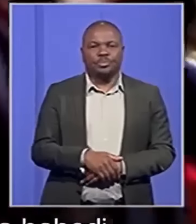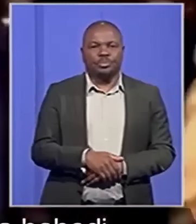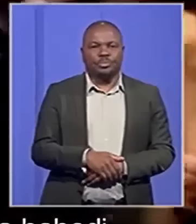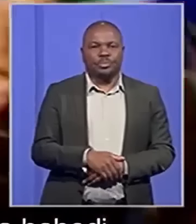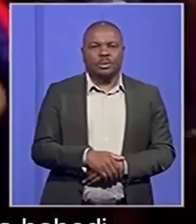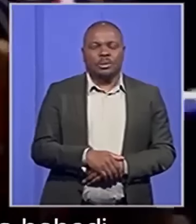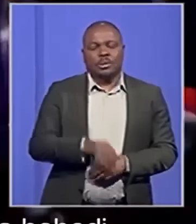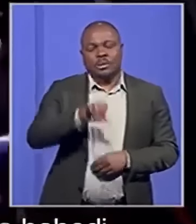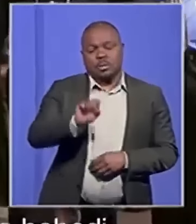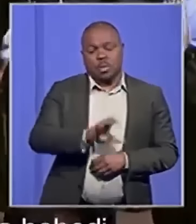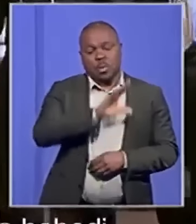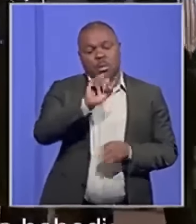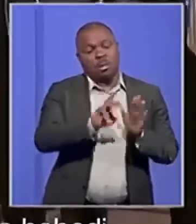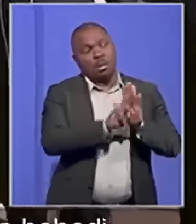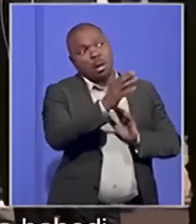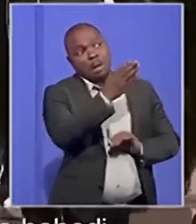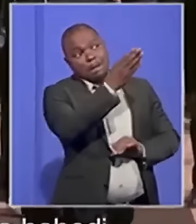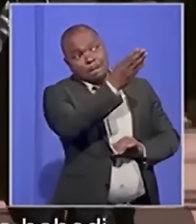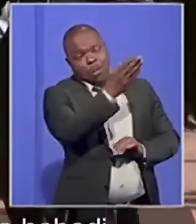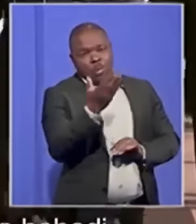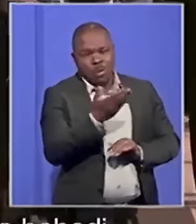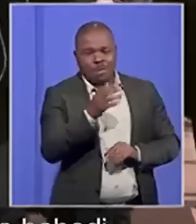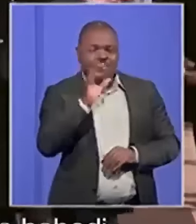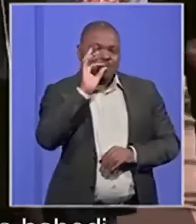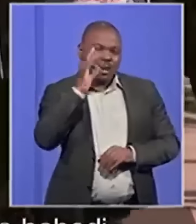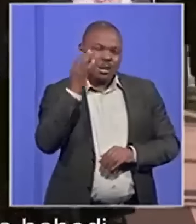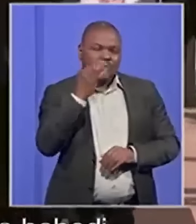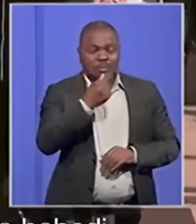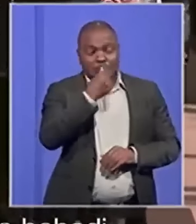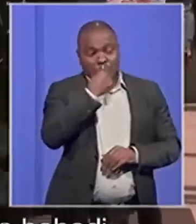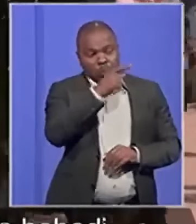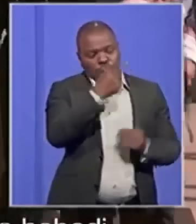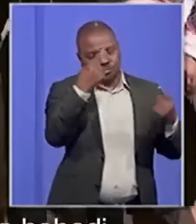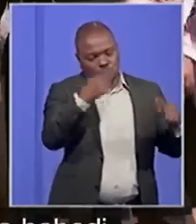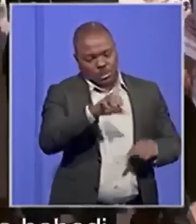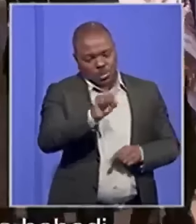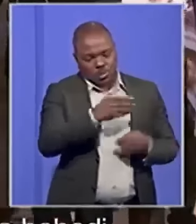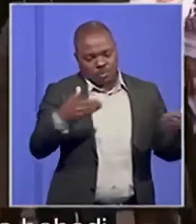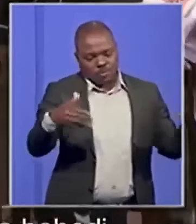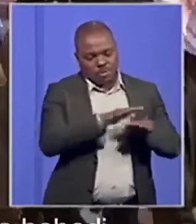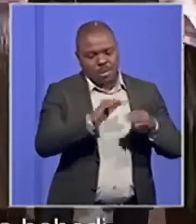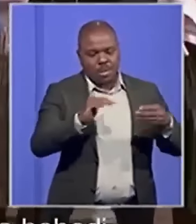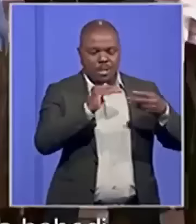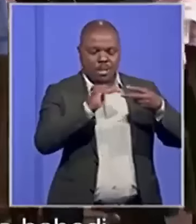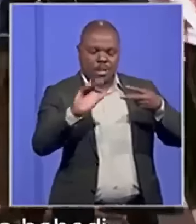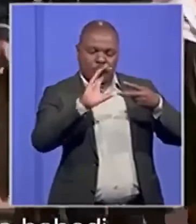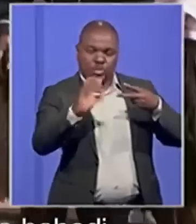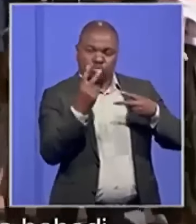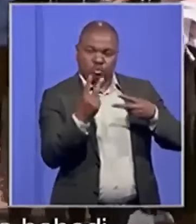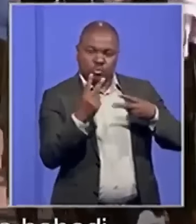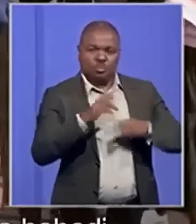Motseta wa Afrika Borwa ka France Nathi Mthethwa o tla bolokwa ka poloko ya semmušo ya legoro la bobedi.